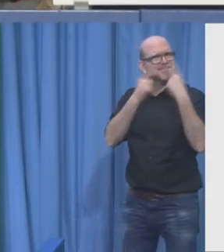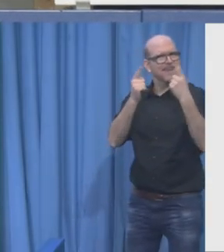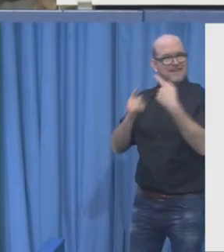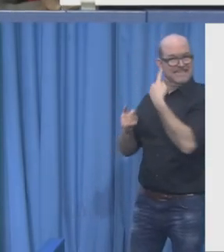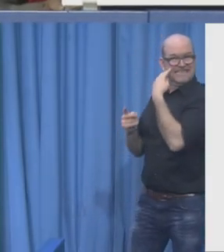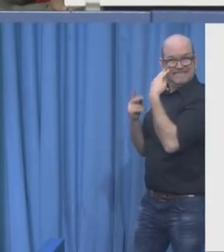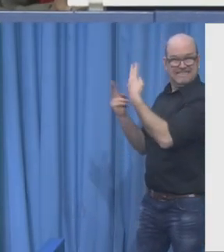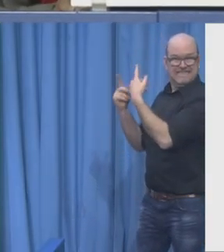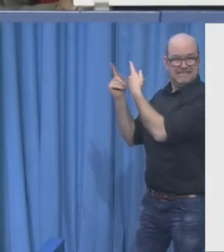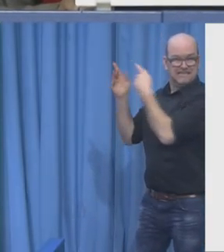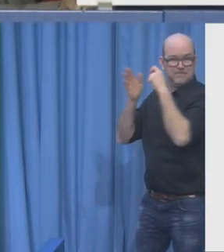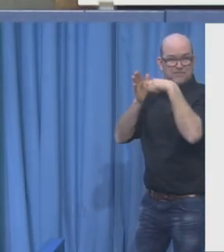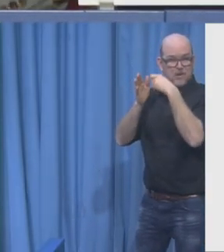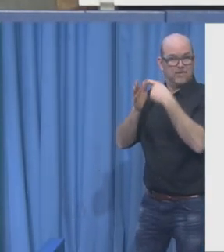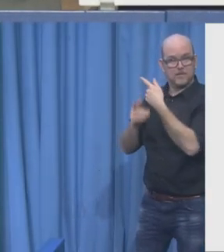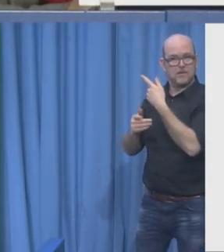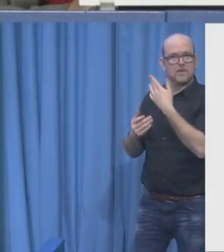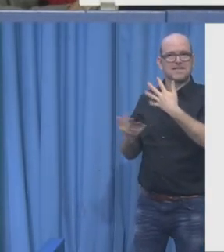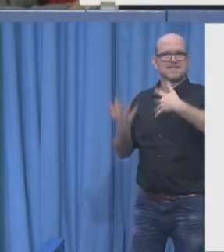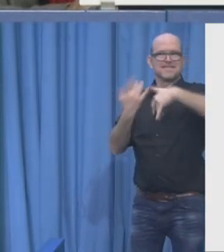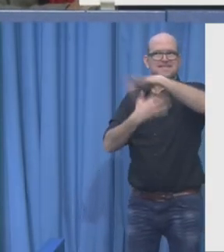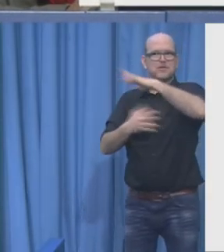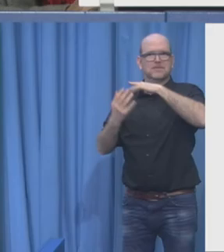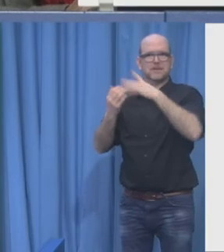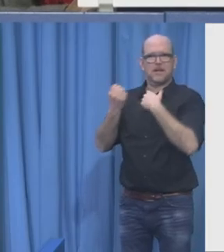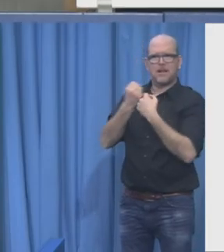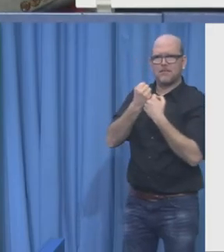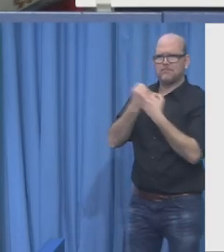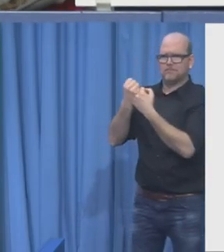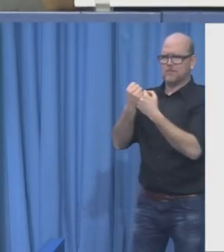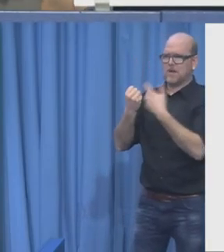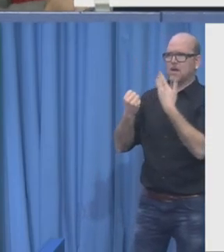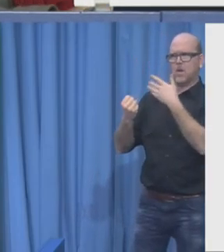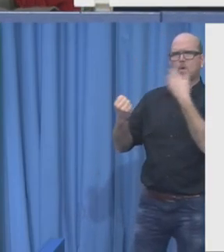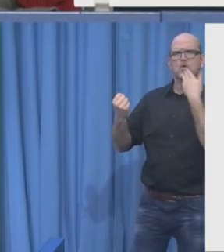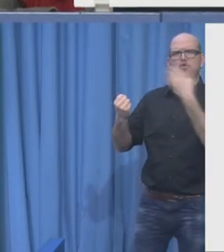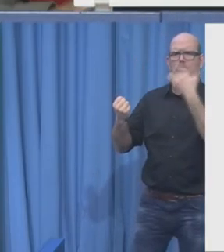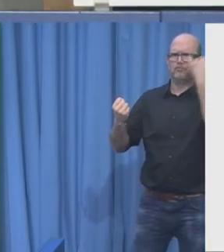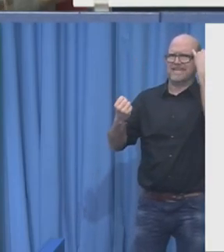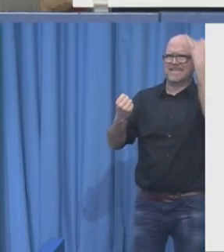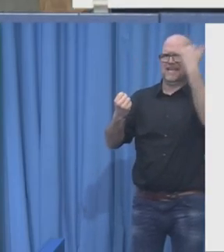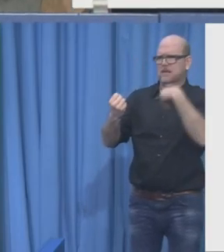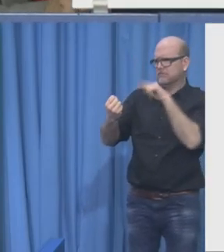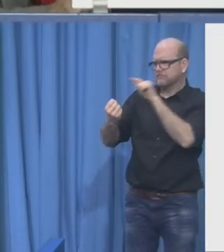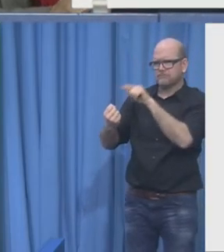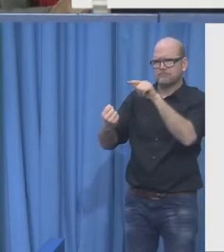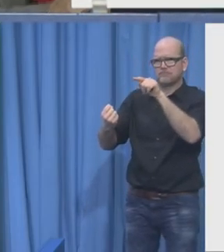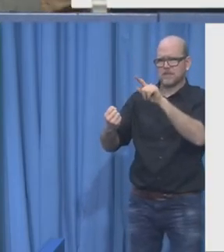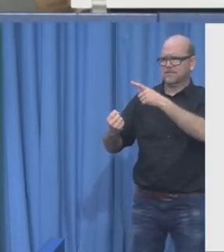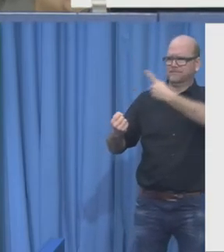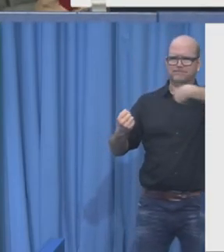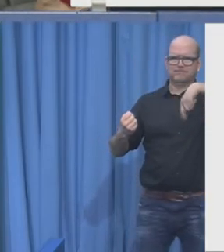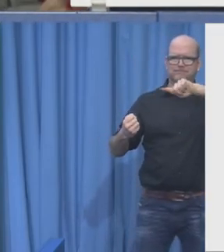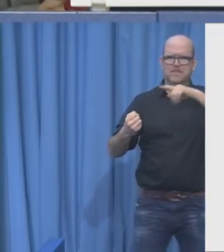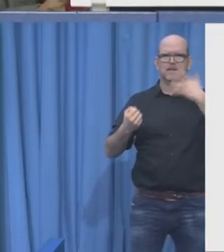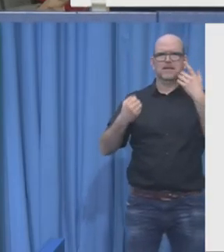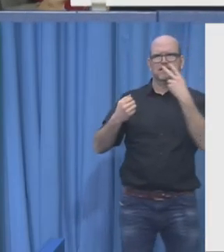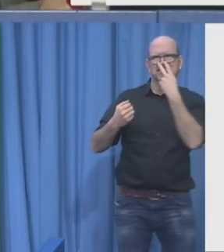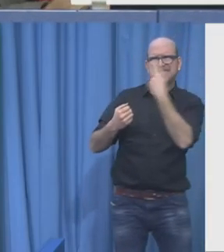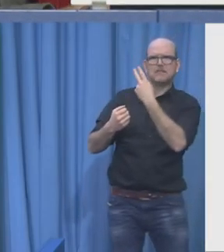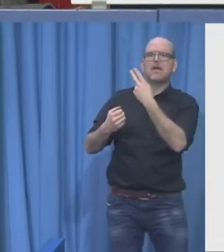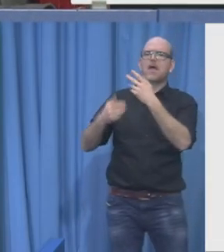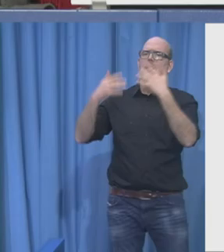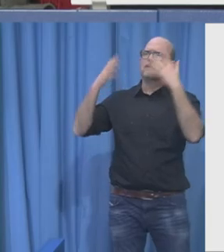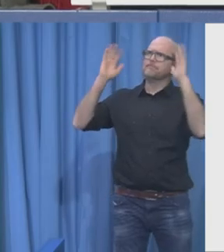about a powerful idea, an innovative idea, and I think that we got it here, and a powerful idea to alleviate poverty